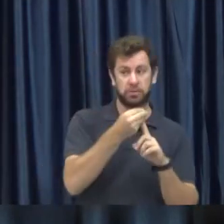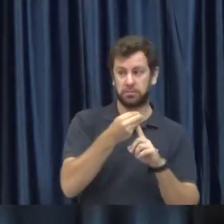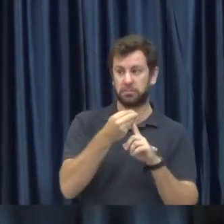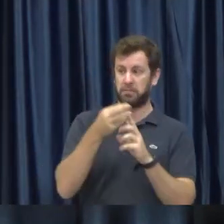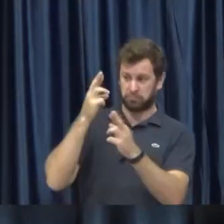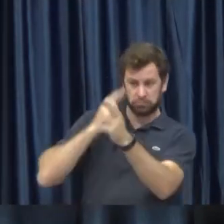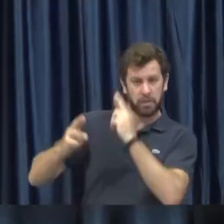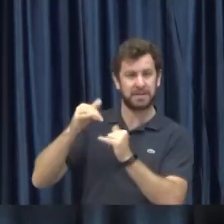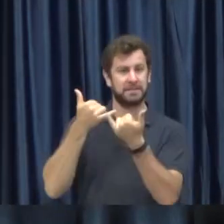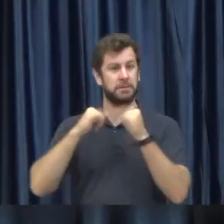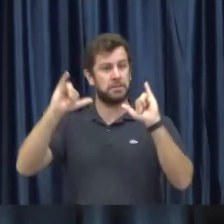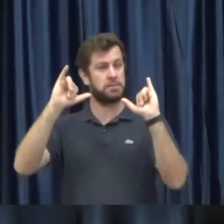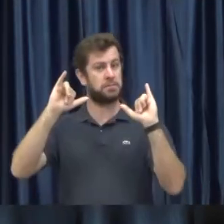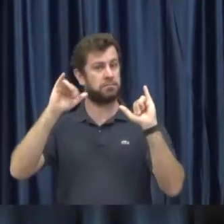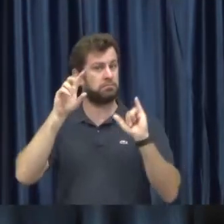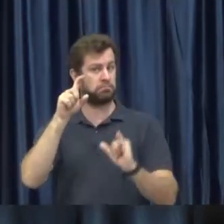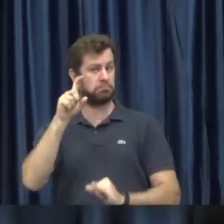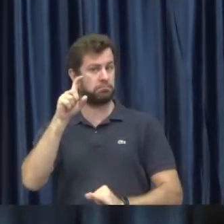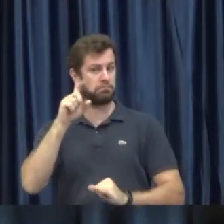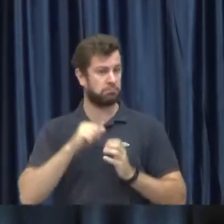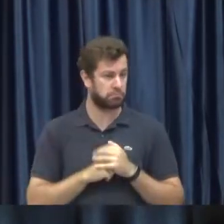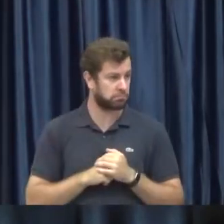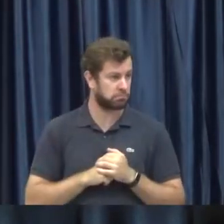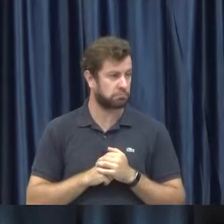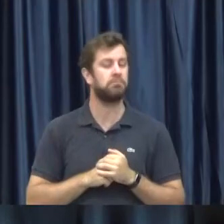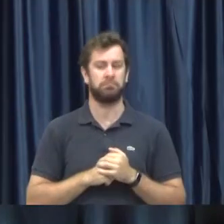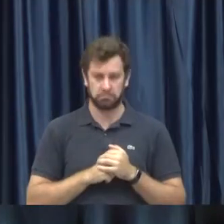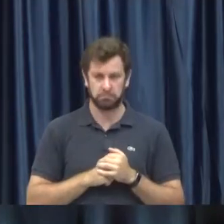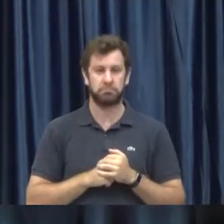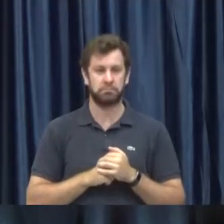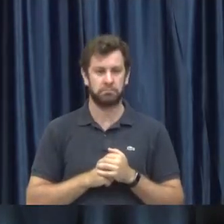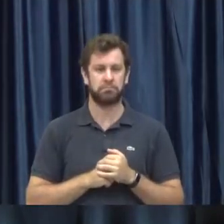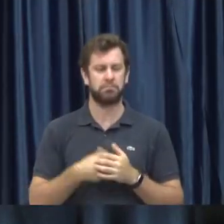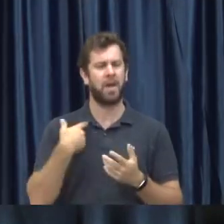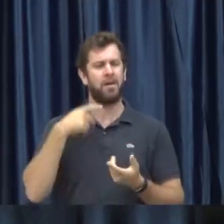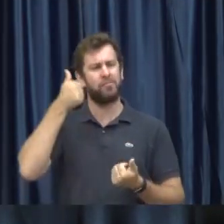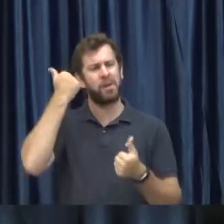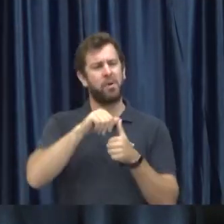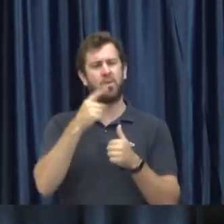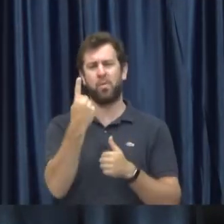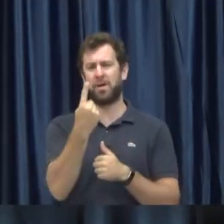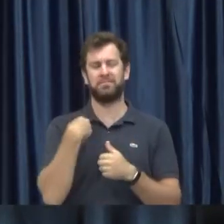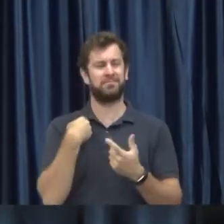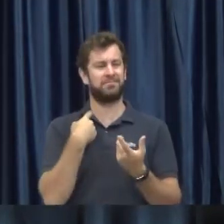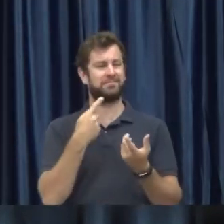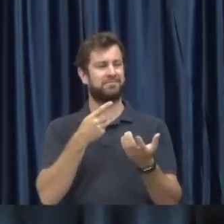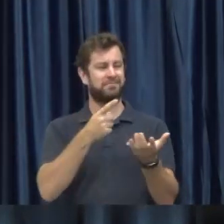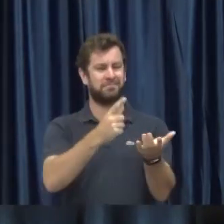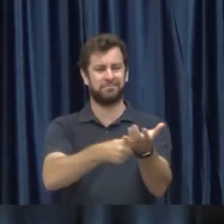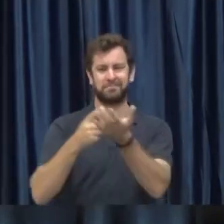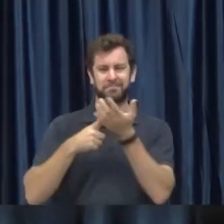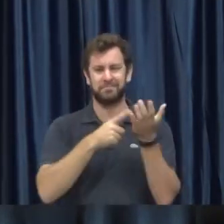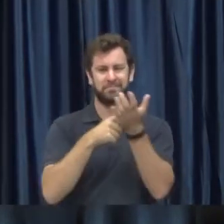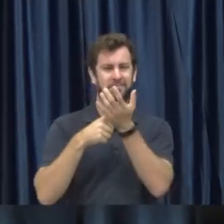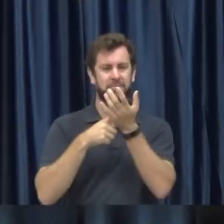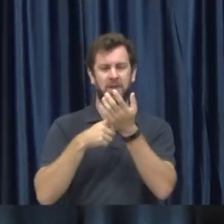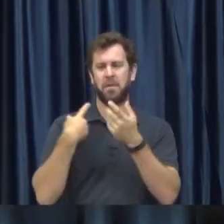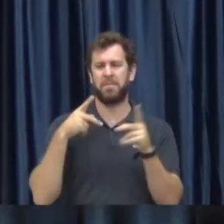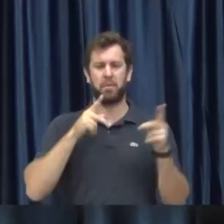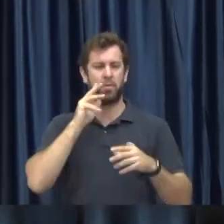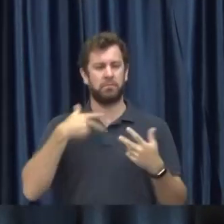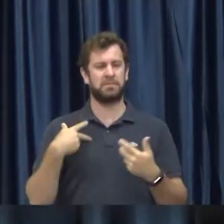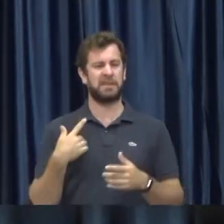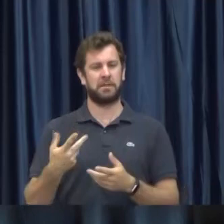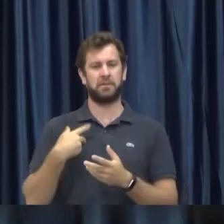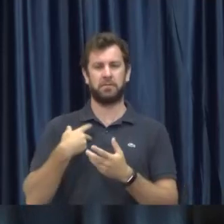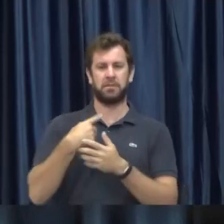I remember clearly the discussion between two broadcasters who were looking through the camera